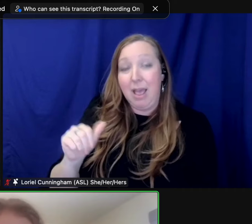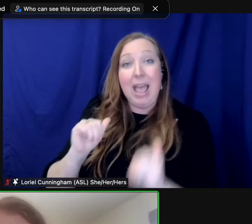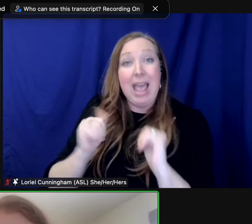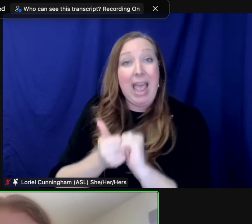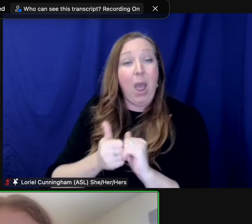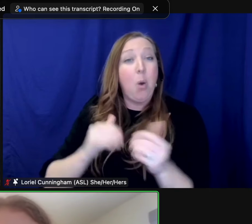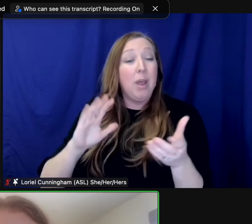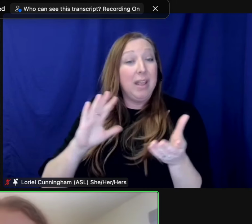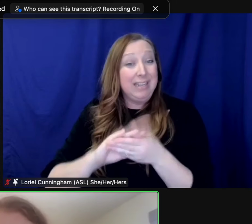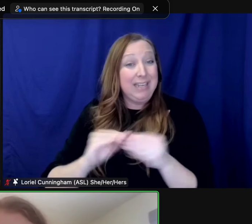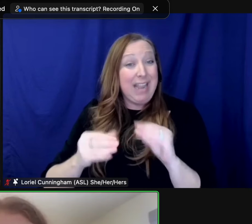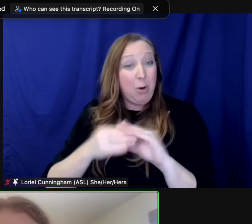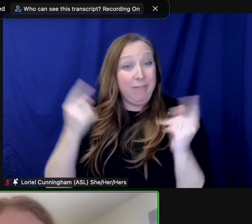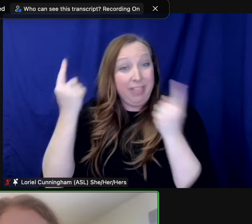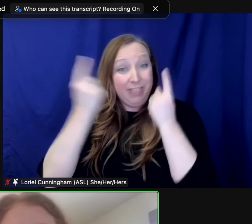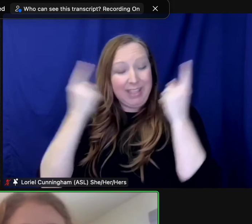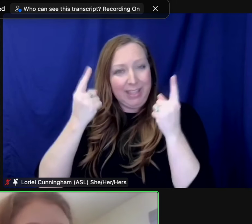Spontaneous Thought.